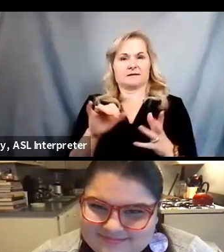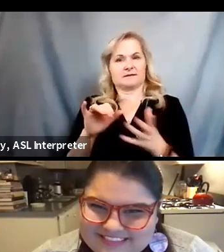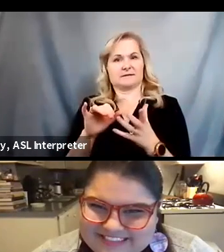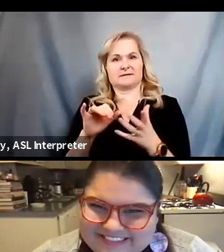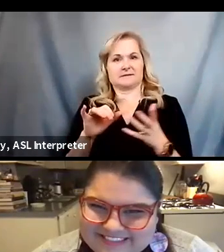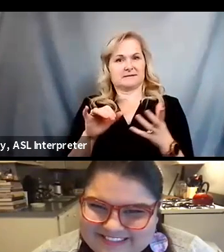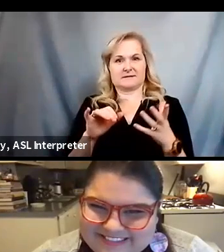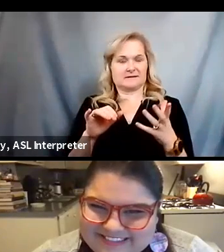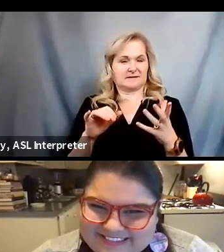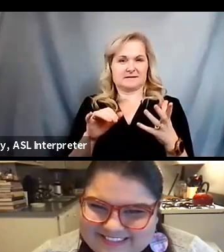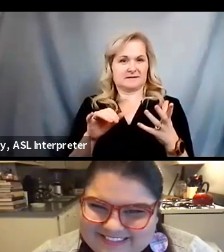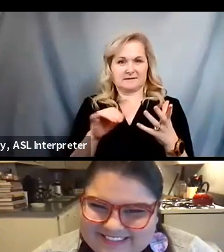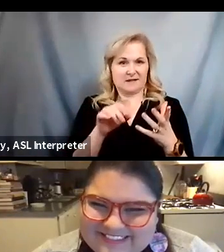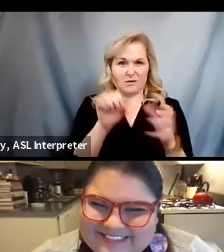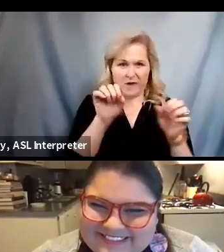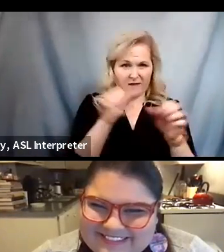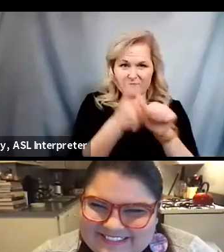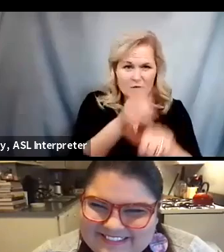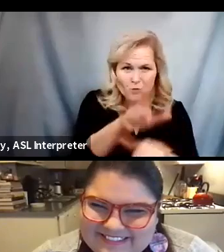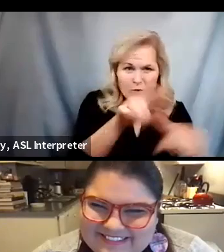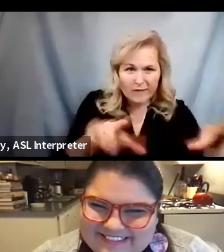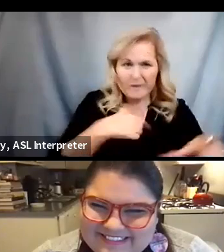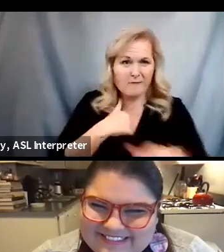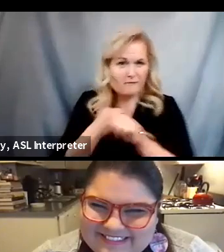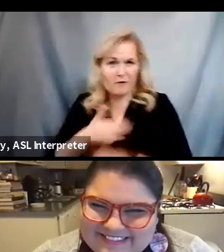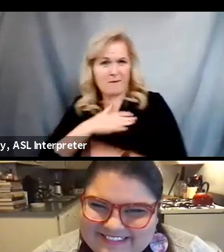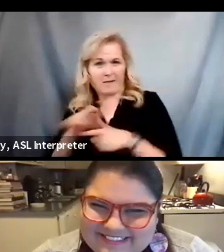I'll be as Catawba as I want.